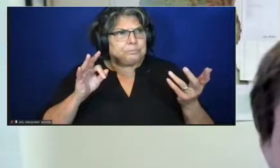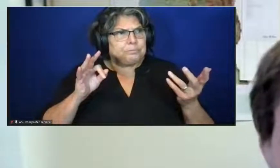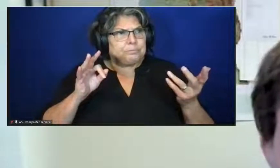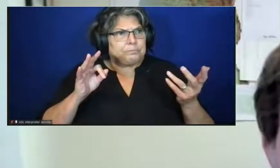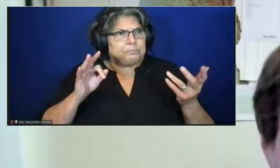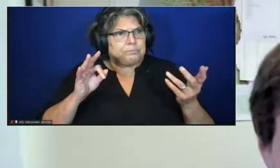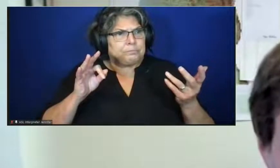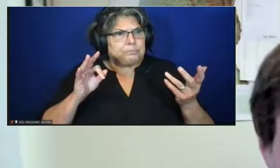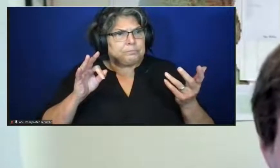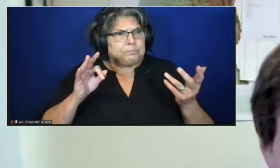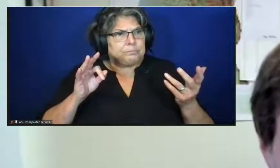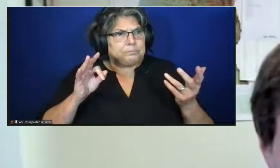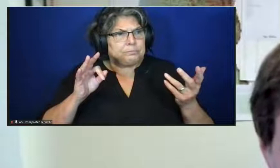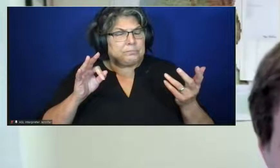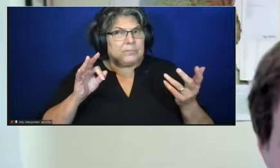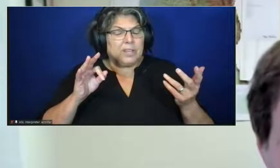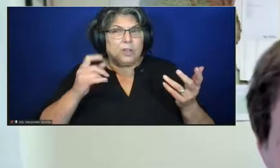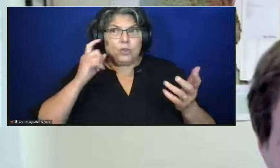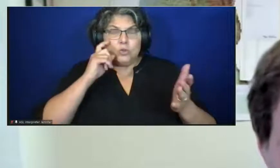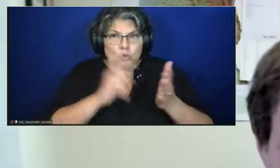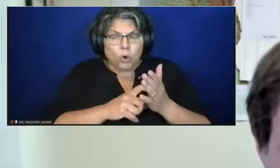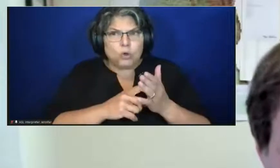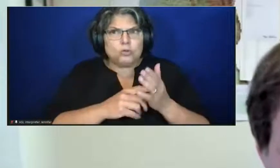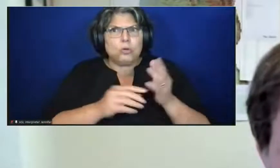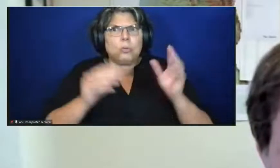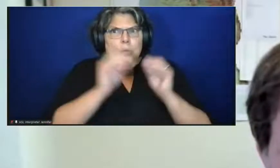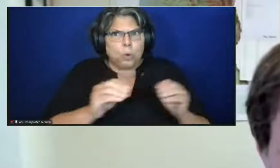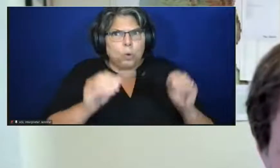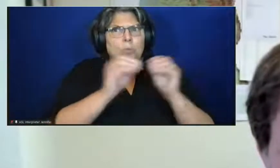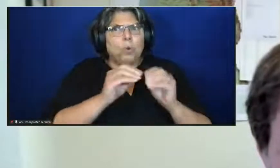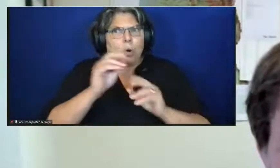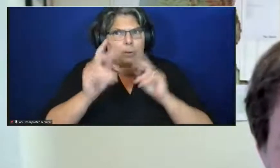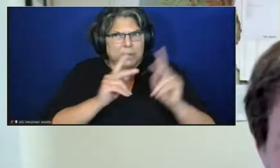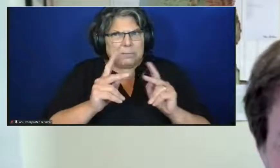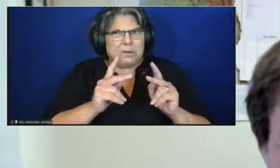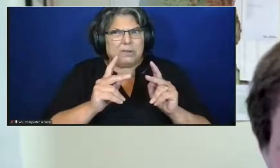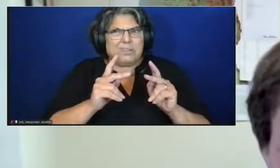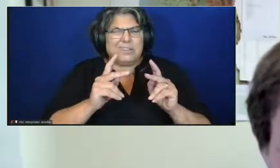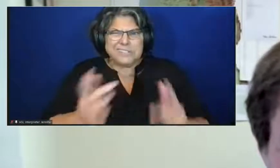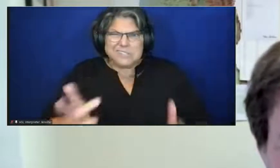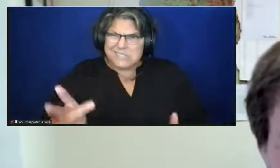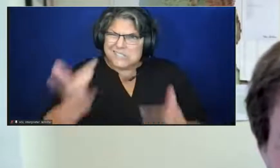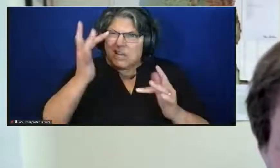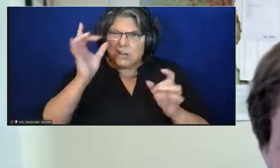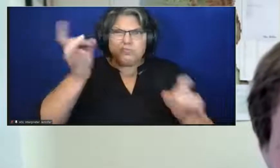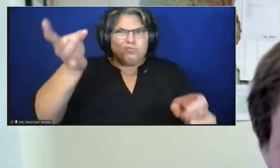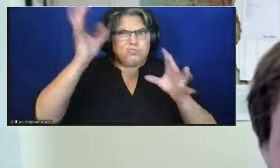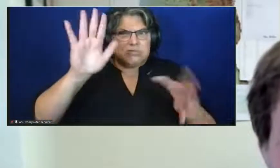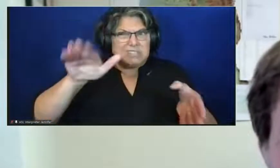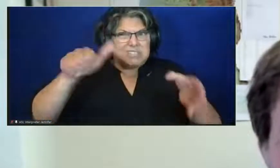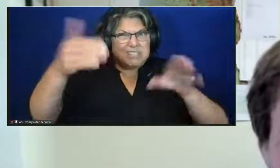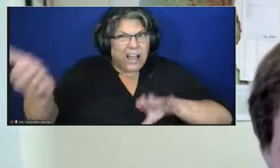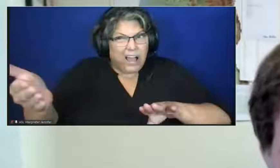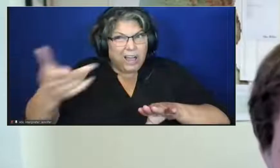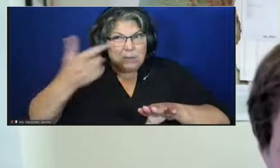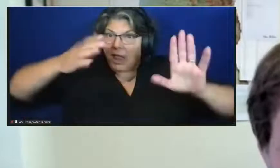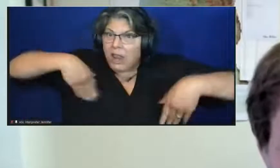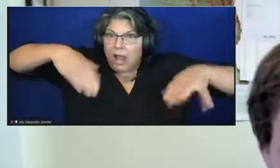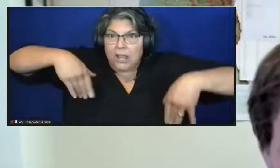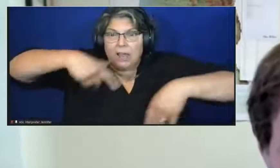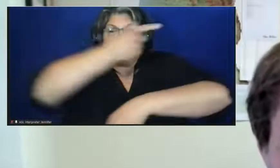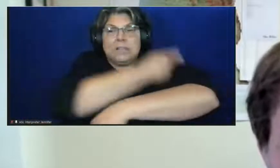excess of severe side effects from not being vaccinated compared to the side effects of